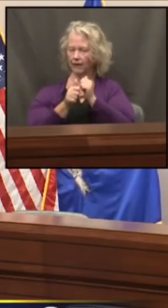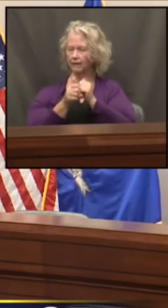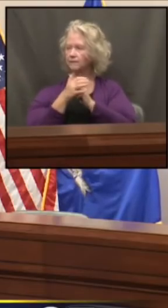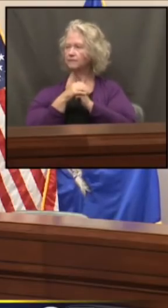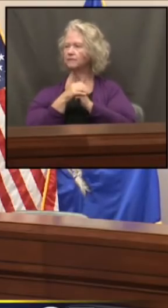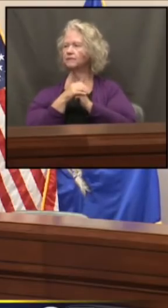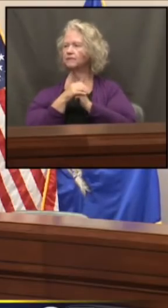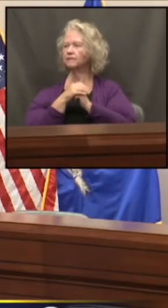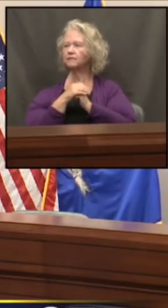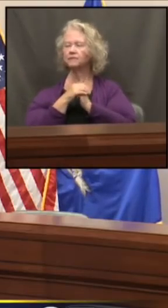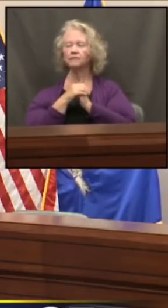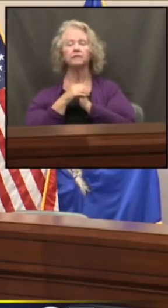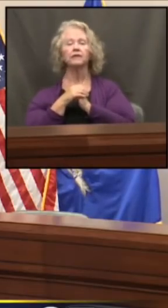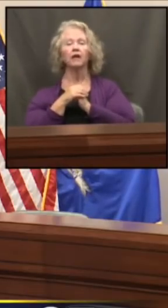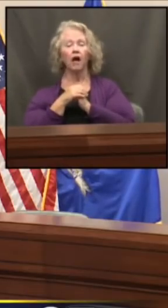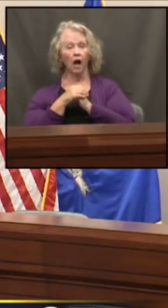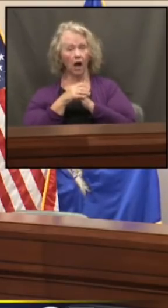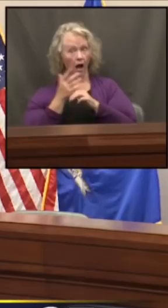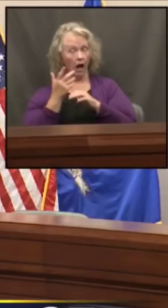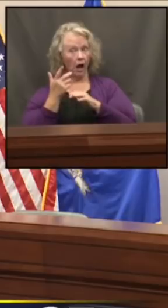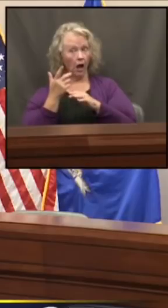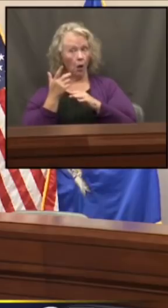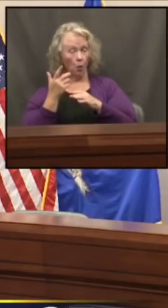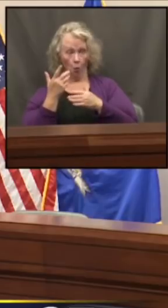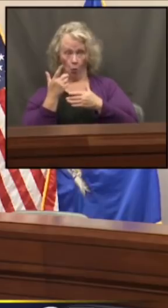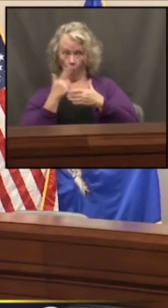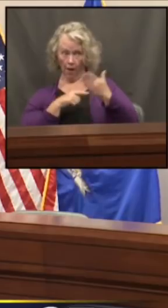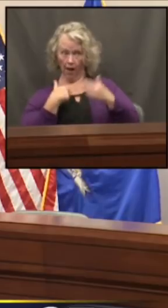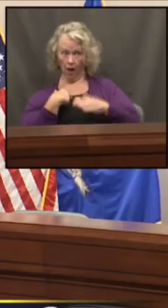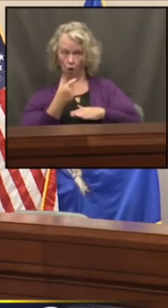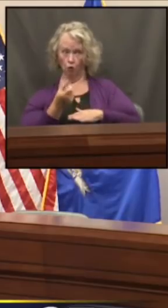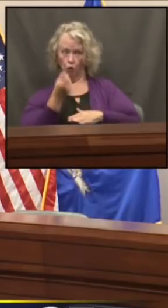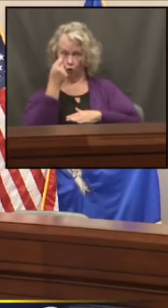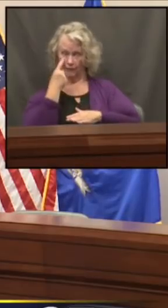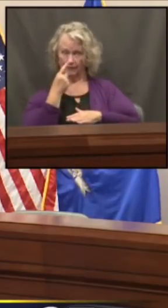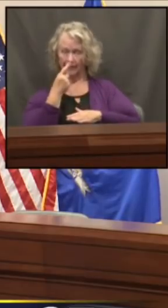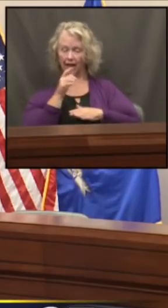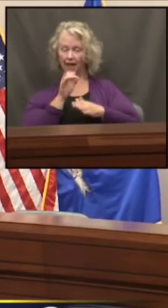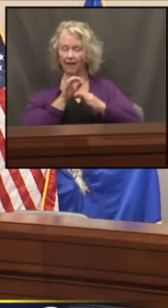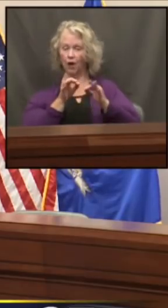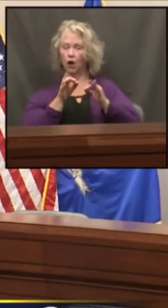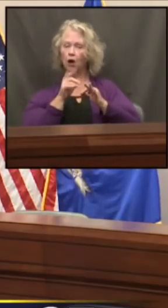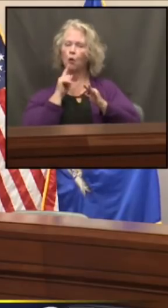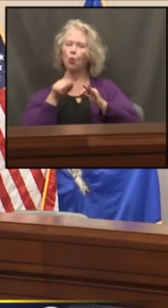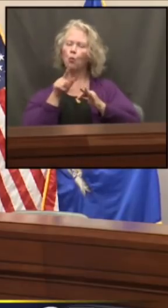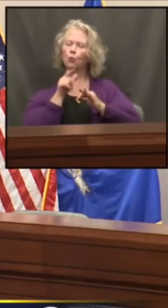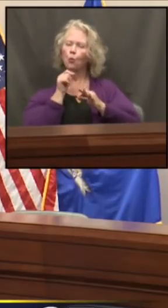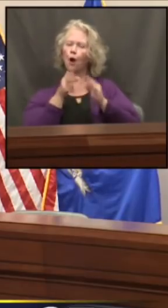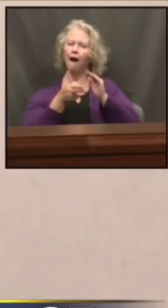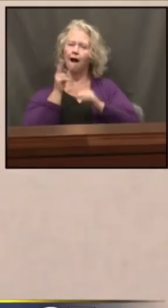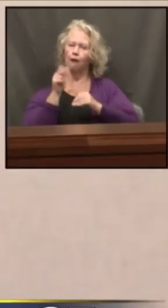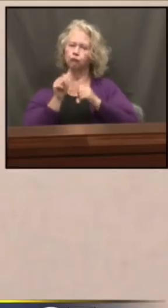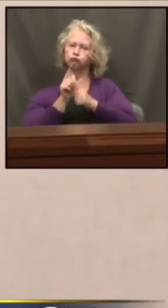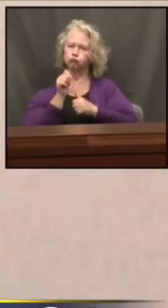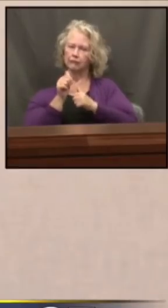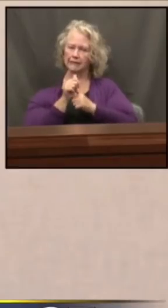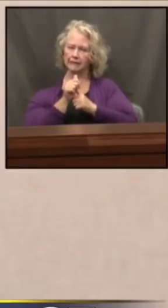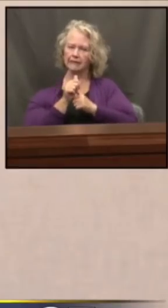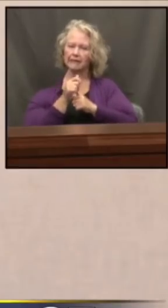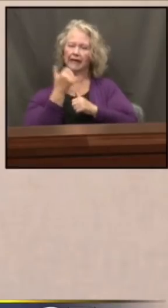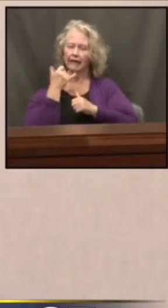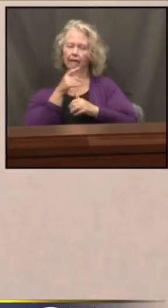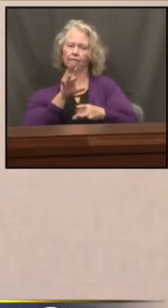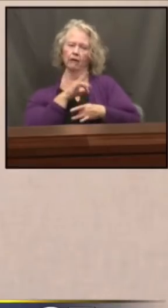So the way I understand the language is that for those that would be at high risk of complications of